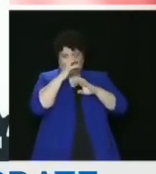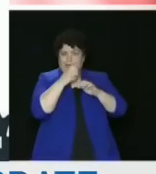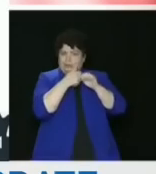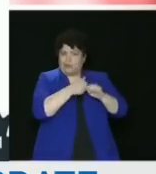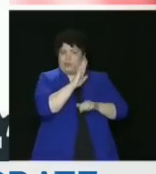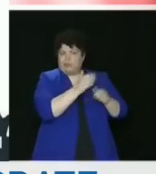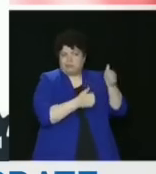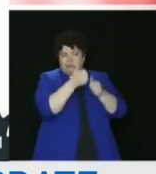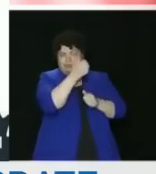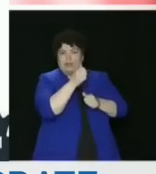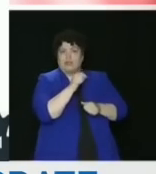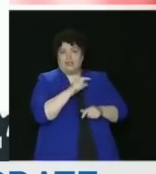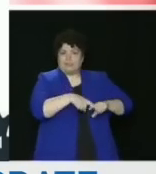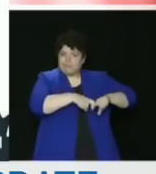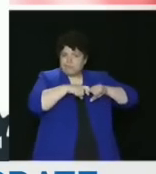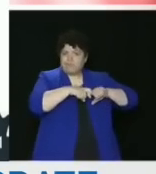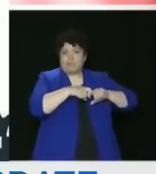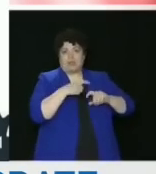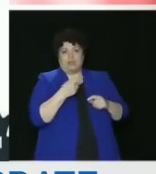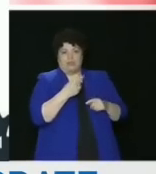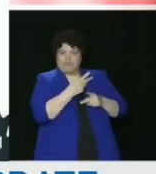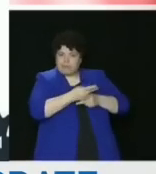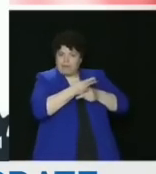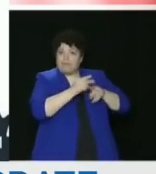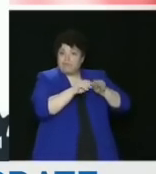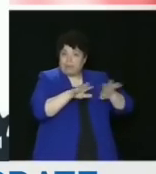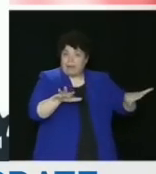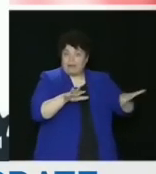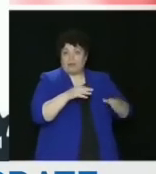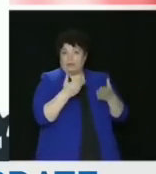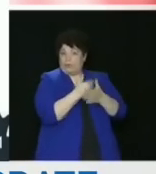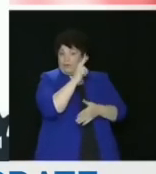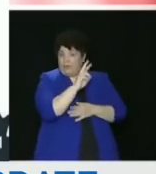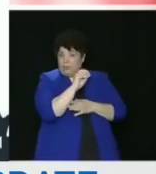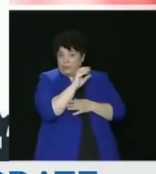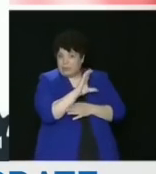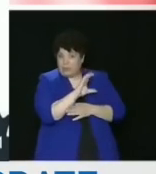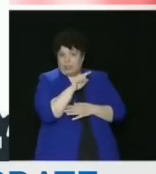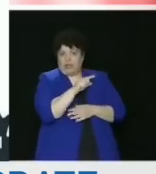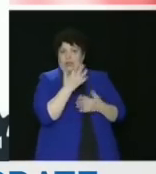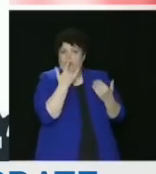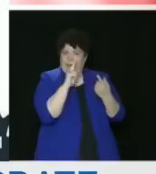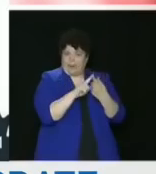spread of more contagious variants until vaccine rollout to a majority